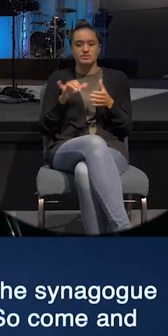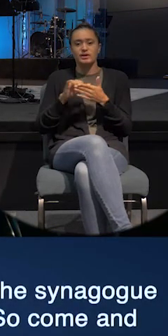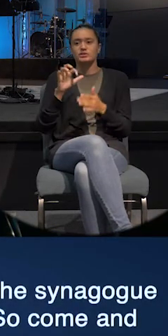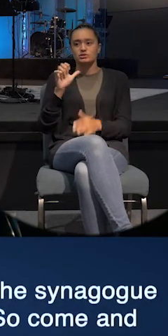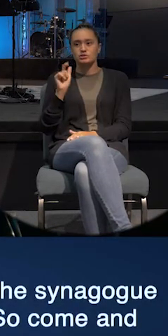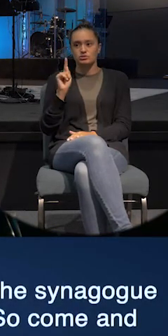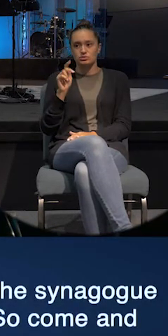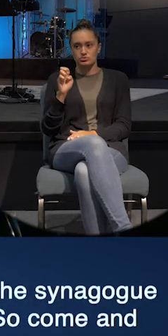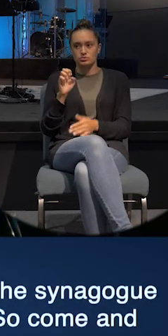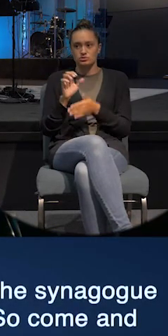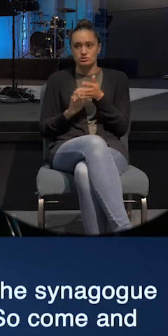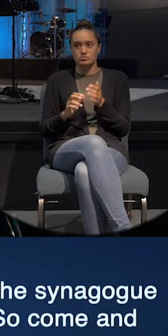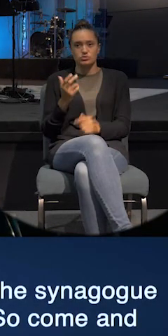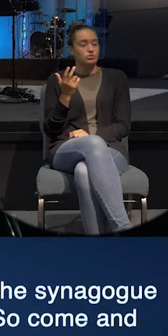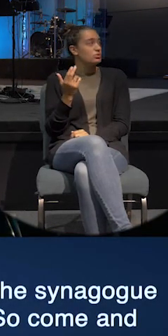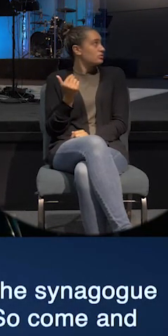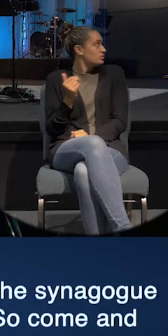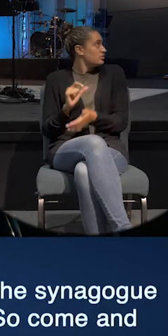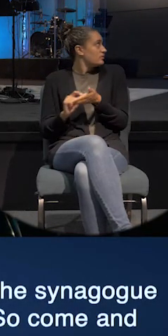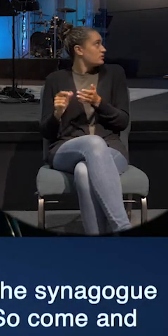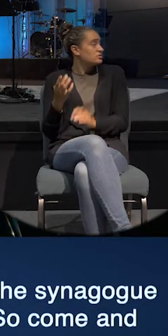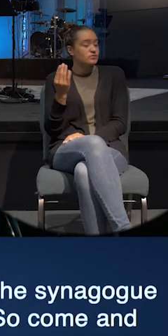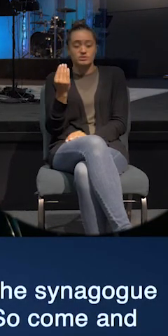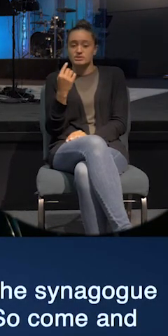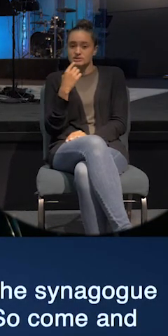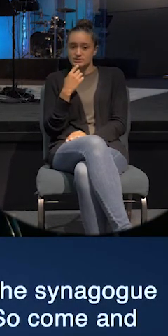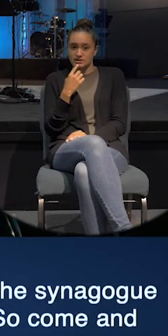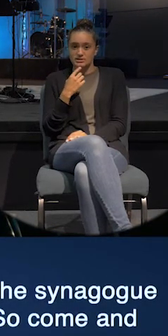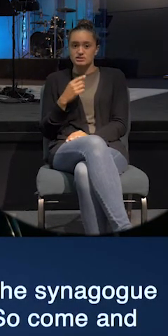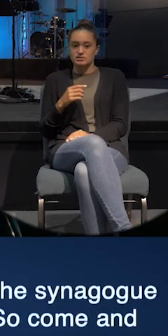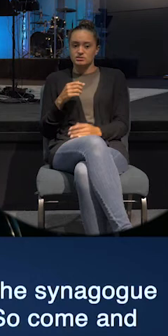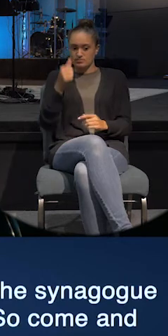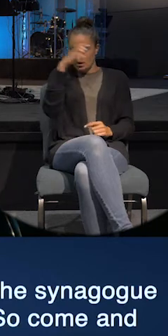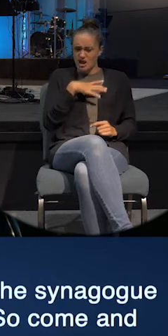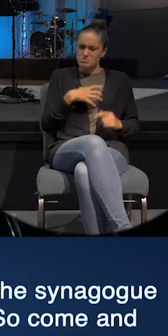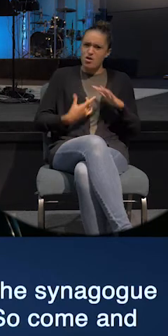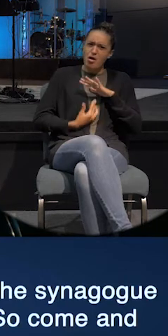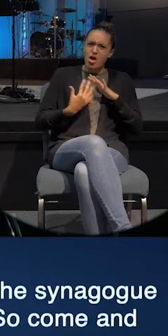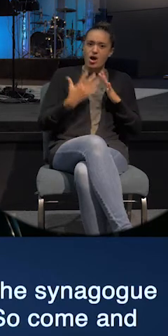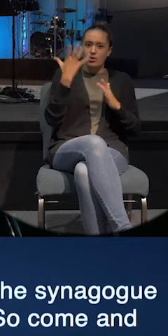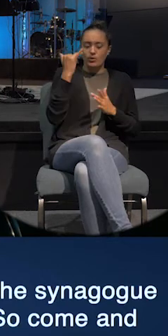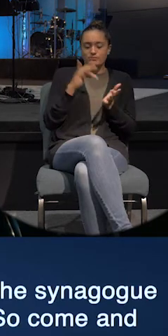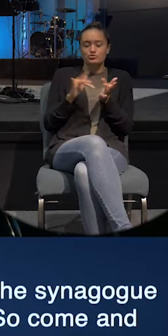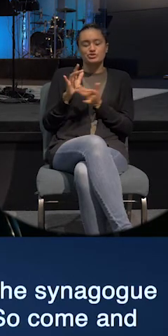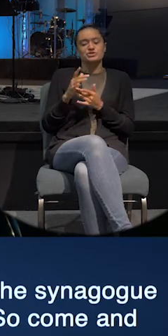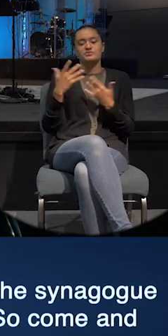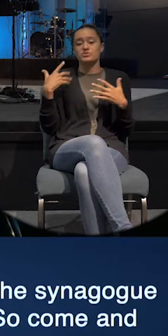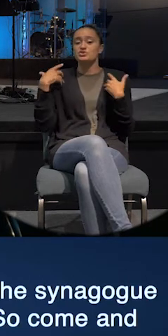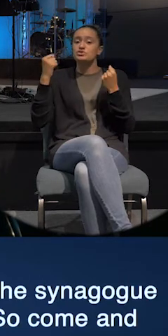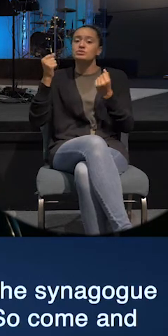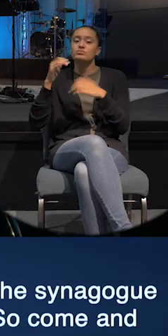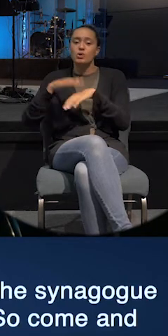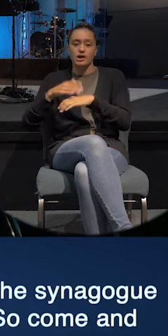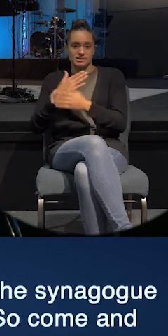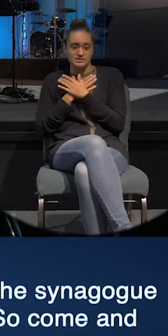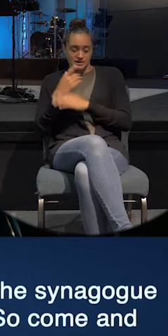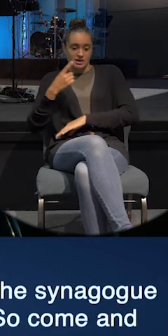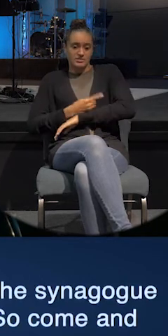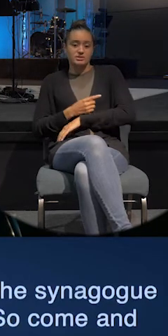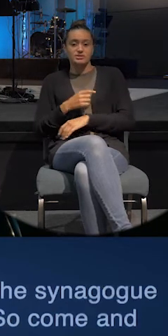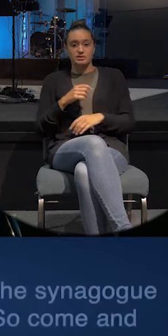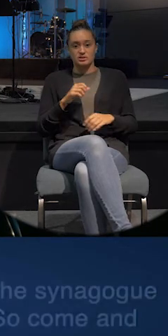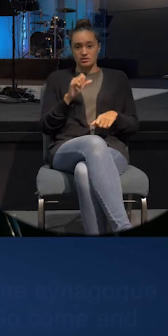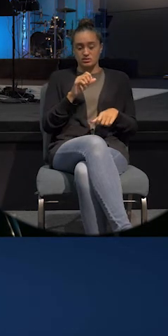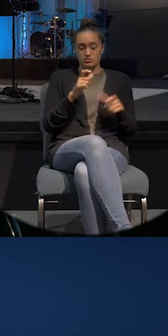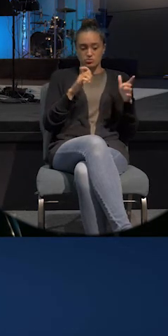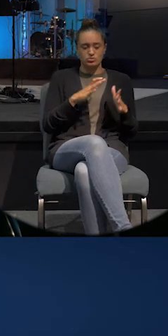it says he was indignant because Jesus had healed on the Sabbath. So the synagogue ruler said to the people, "There are 6 days for work,